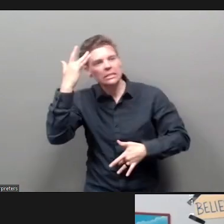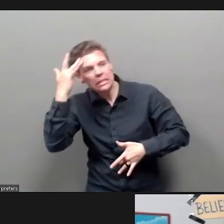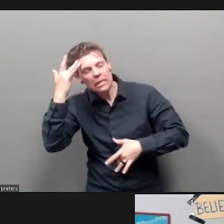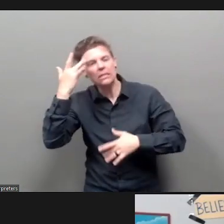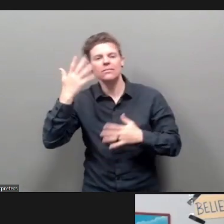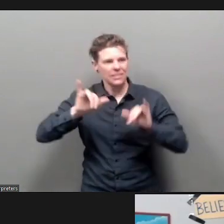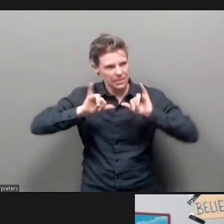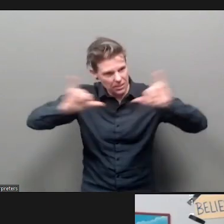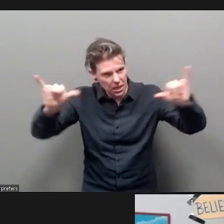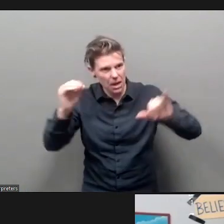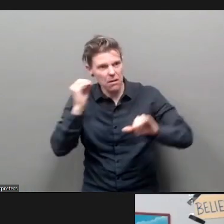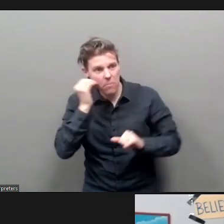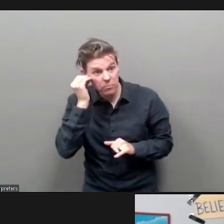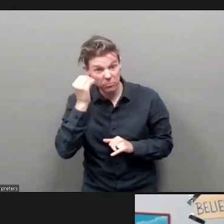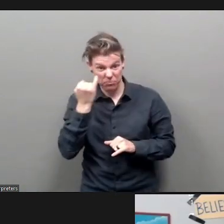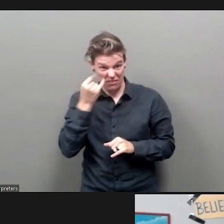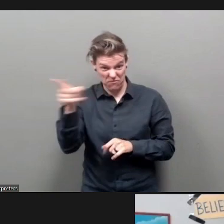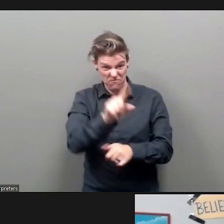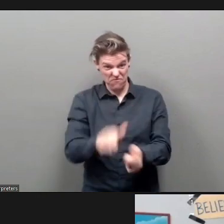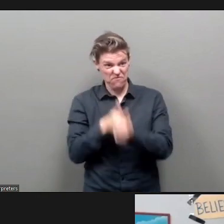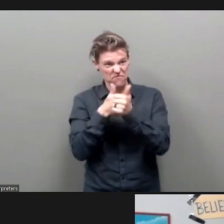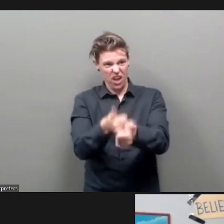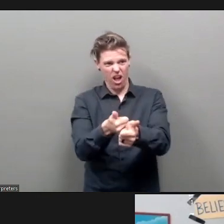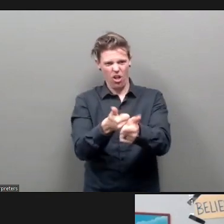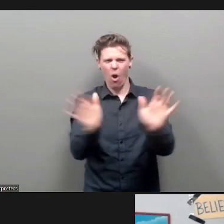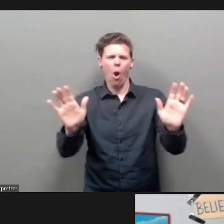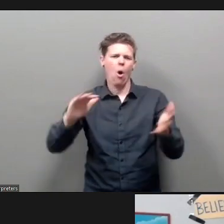that would do far more to control the spread of